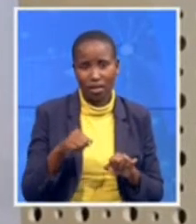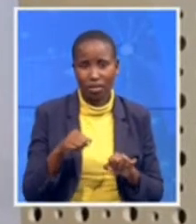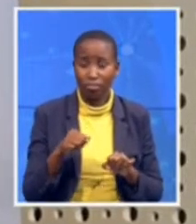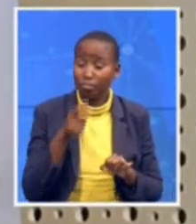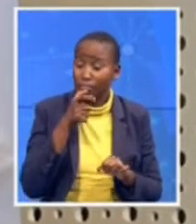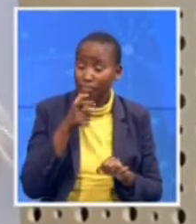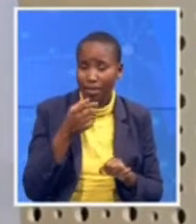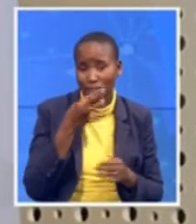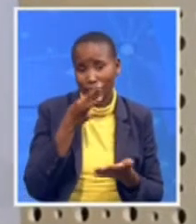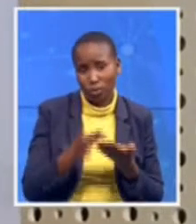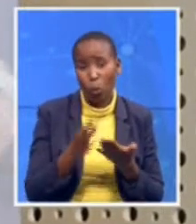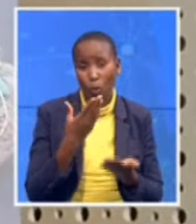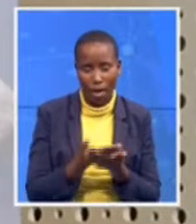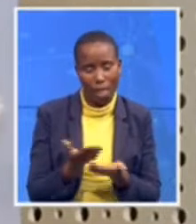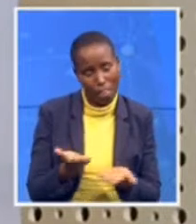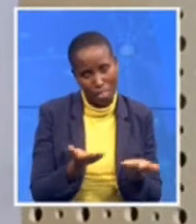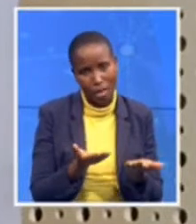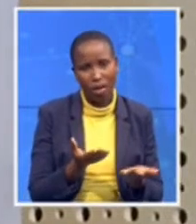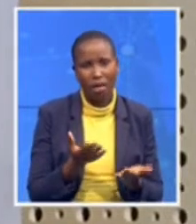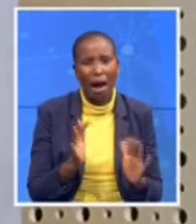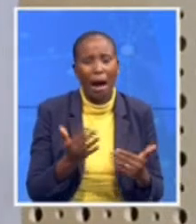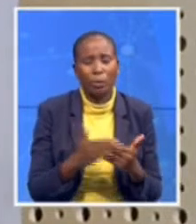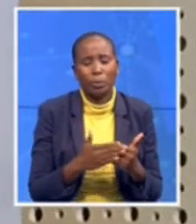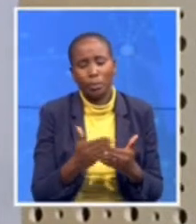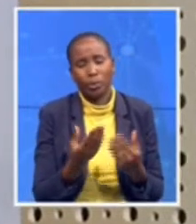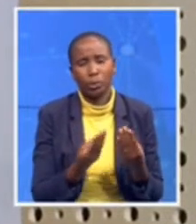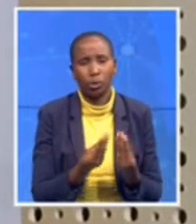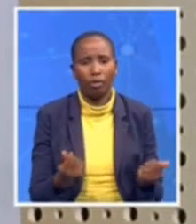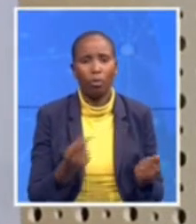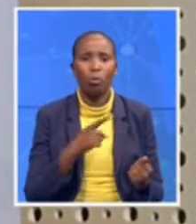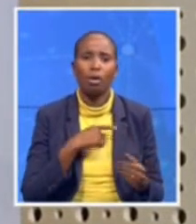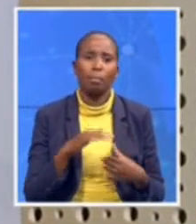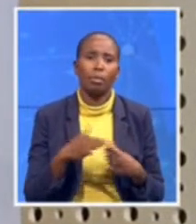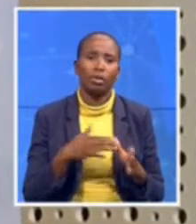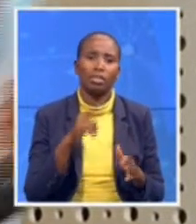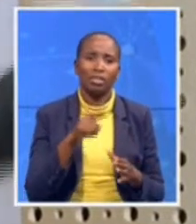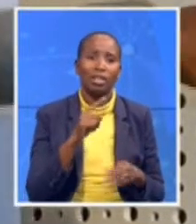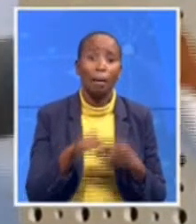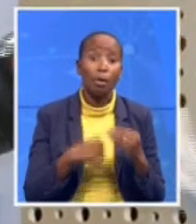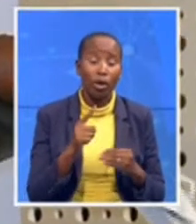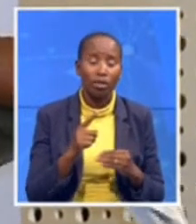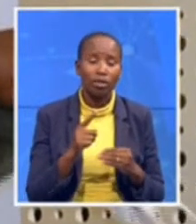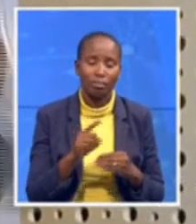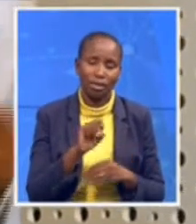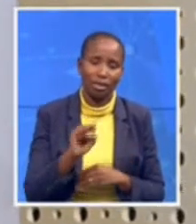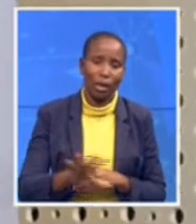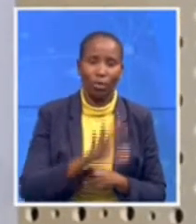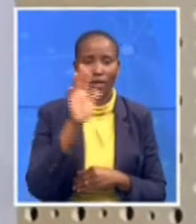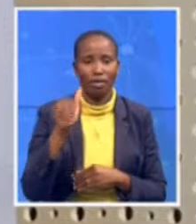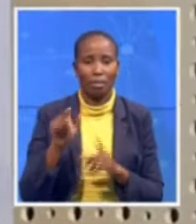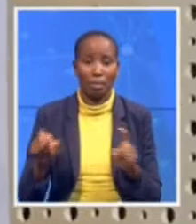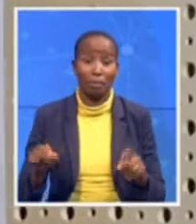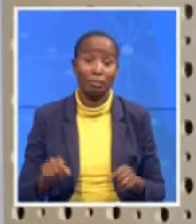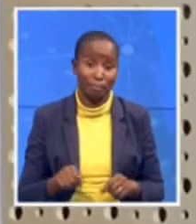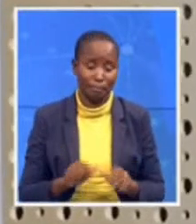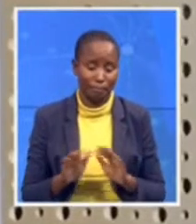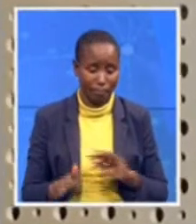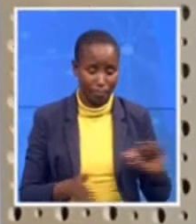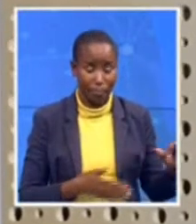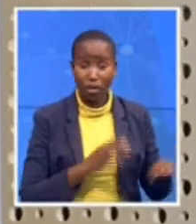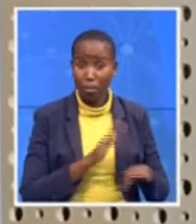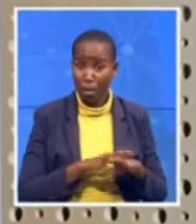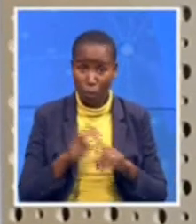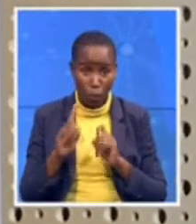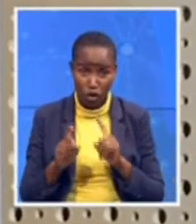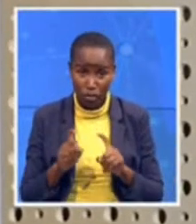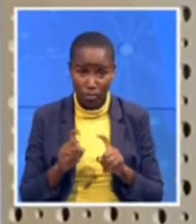because at the end of the day, this is about the South African public. Any other question? We still have got maybe 15 minutes to conclude. Thanks, Chair.